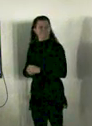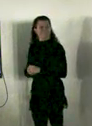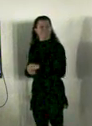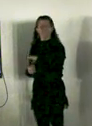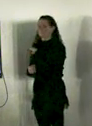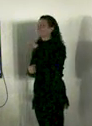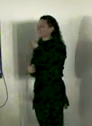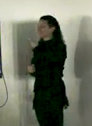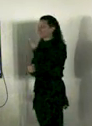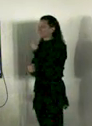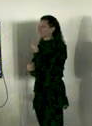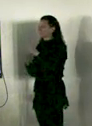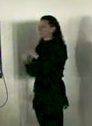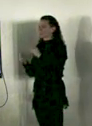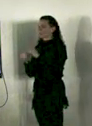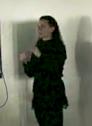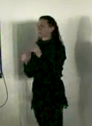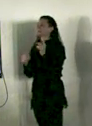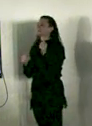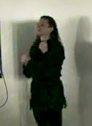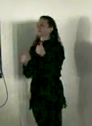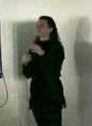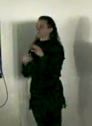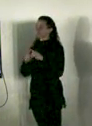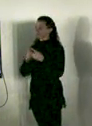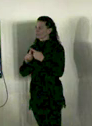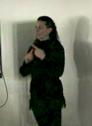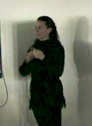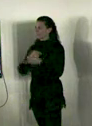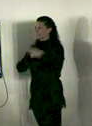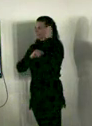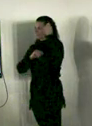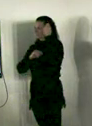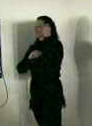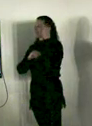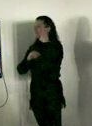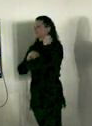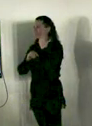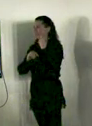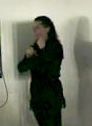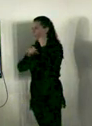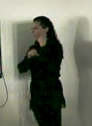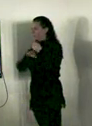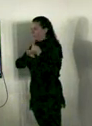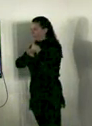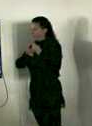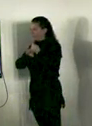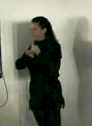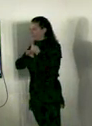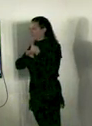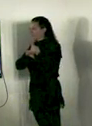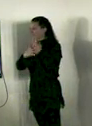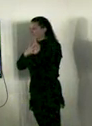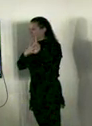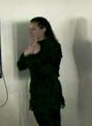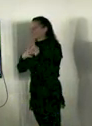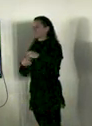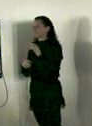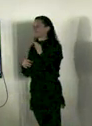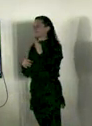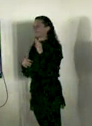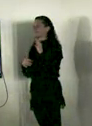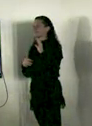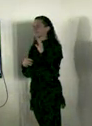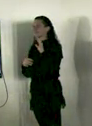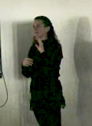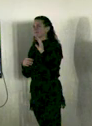Jason's story is that he and his friends got kidnapped and were held hostage on an island. And the story of Far Cry 3 is that Jason co-opts